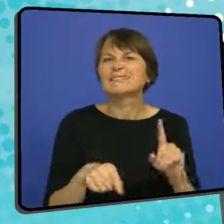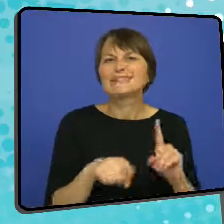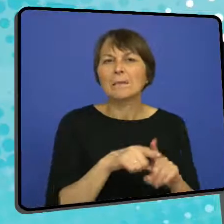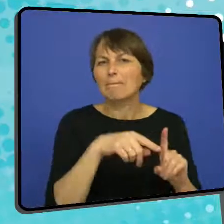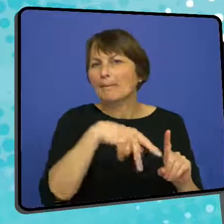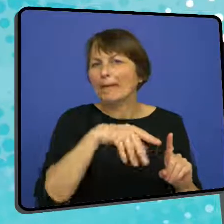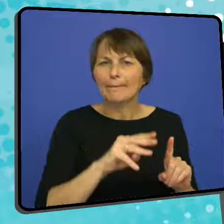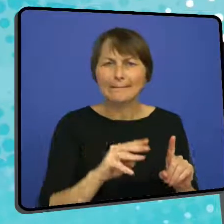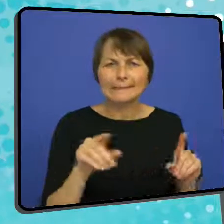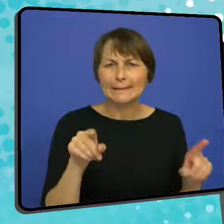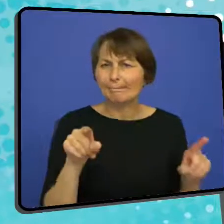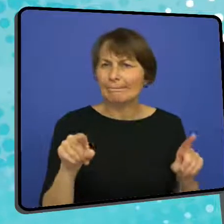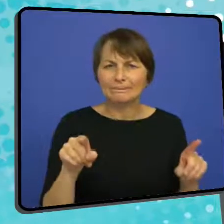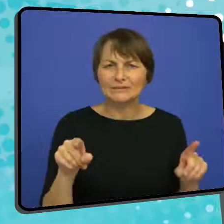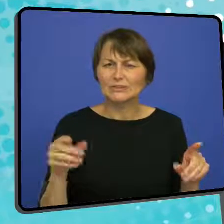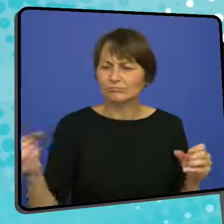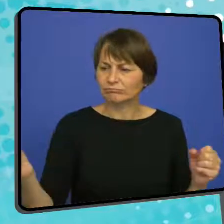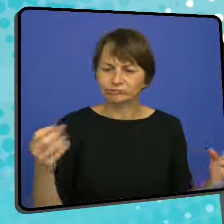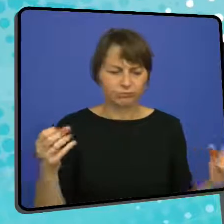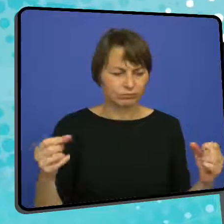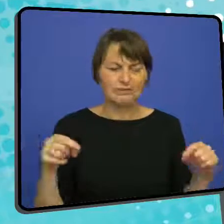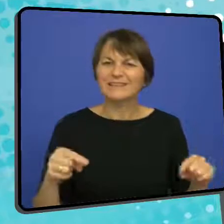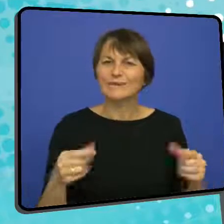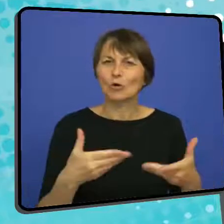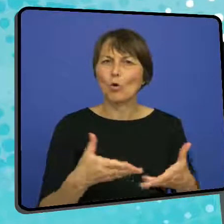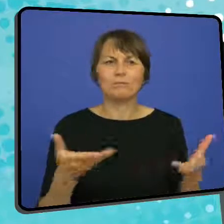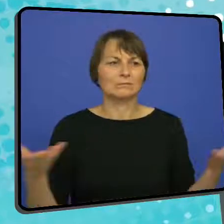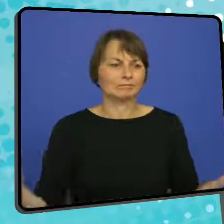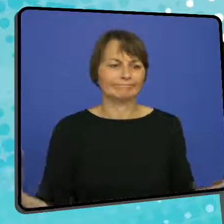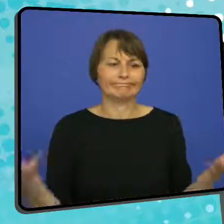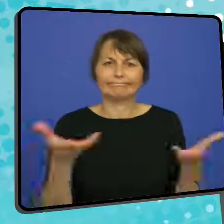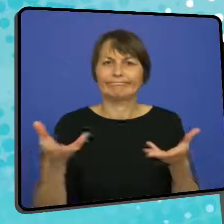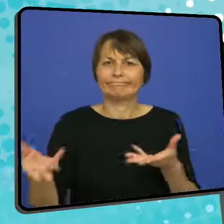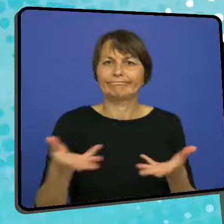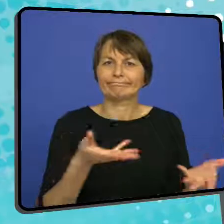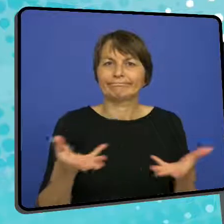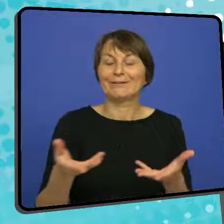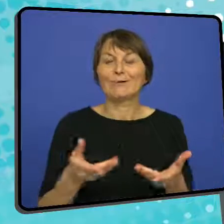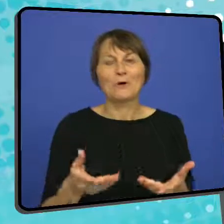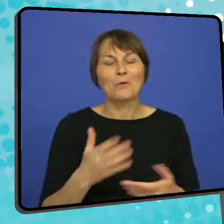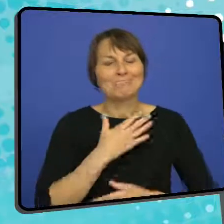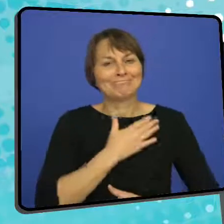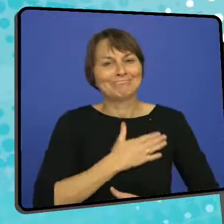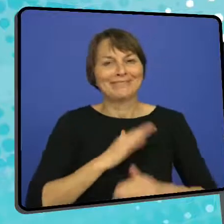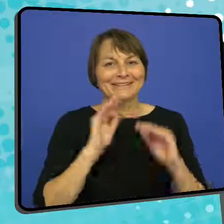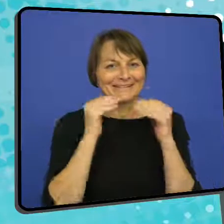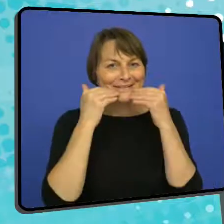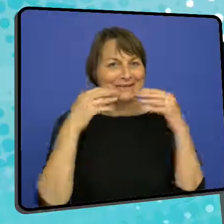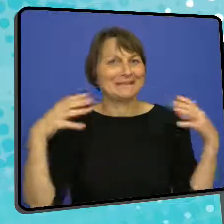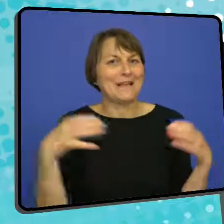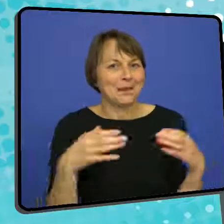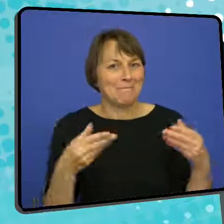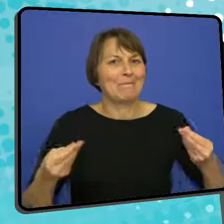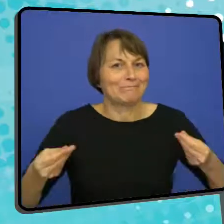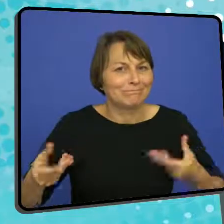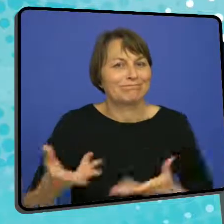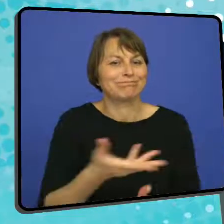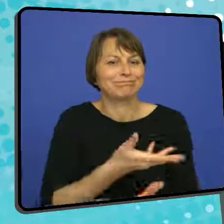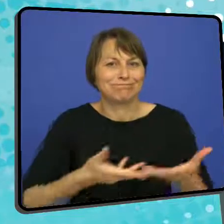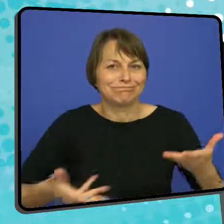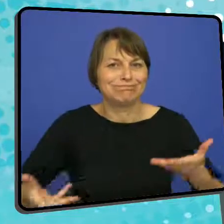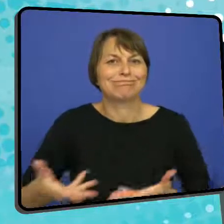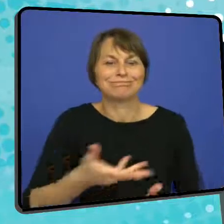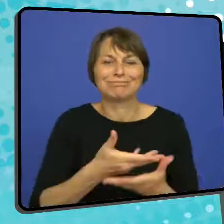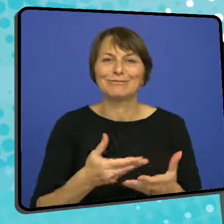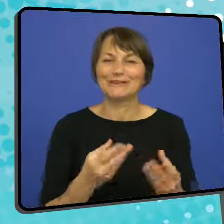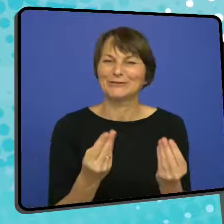of an open set, which I really enjoy in my team, that we have that